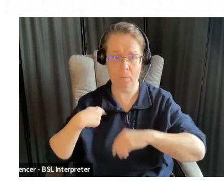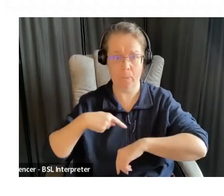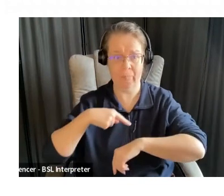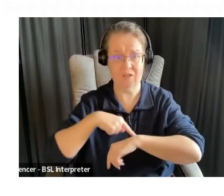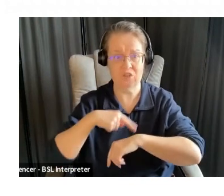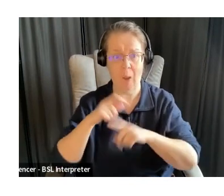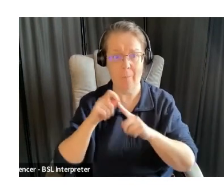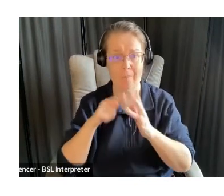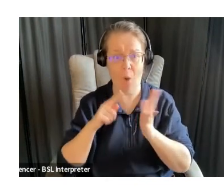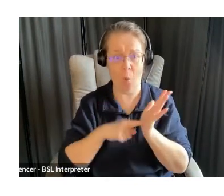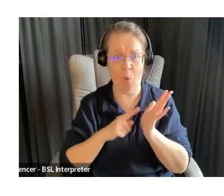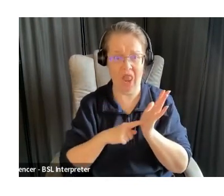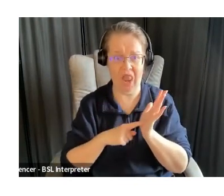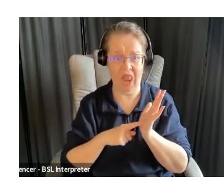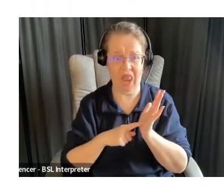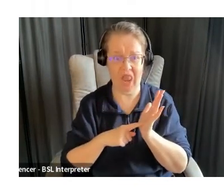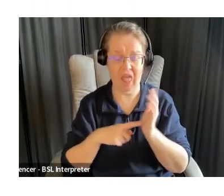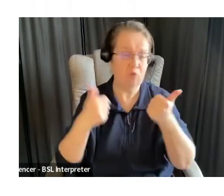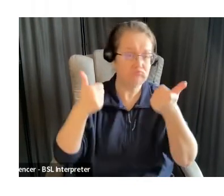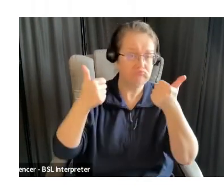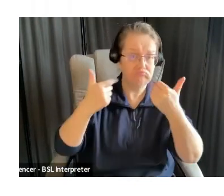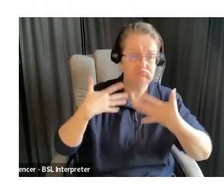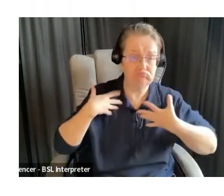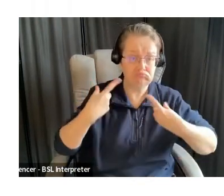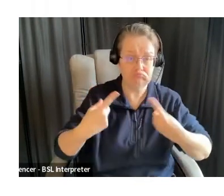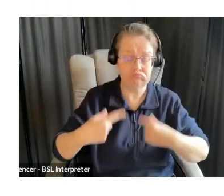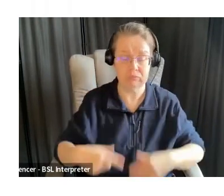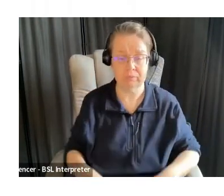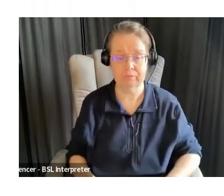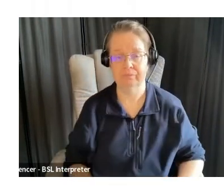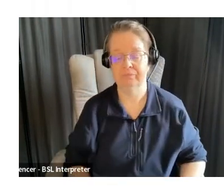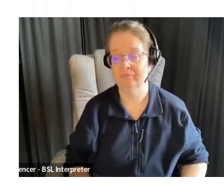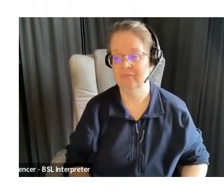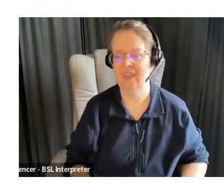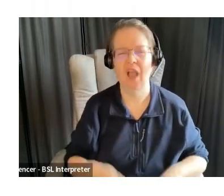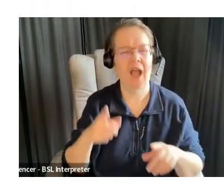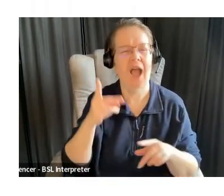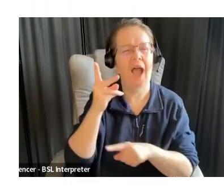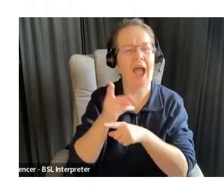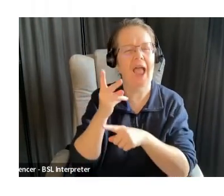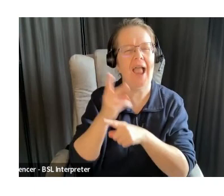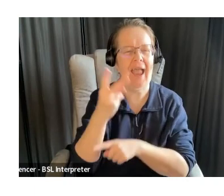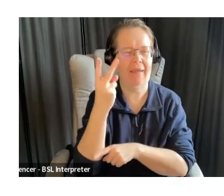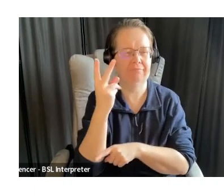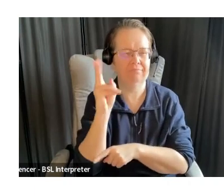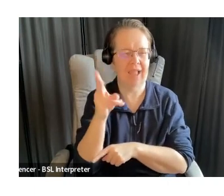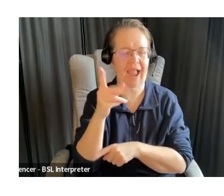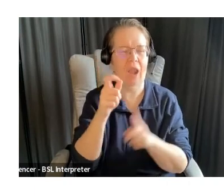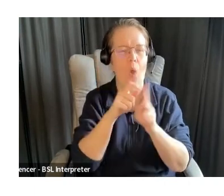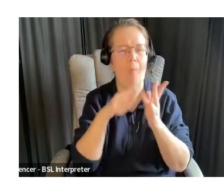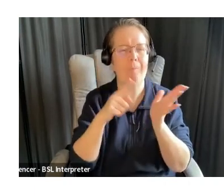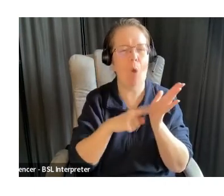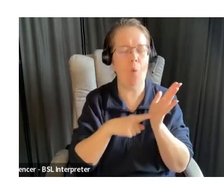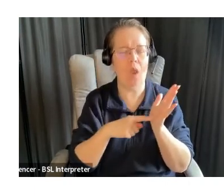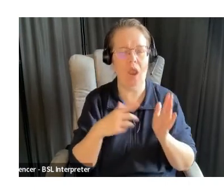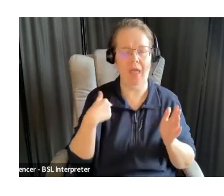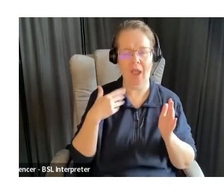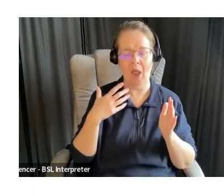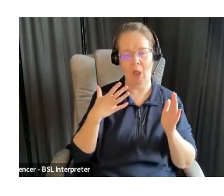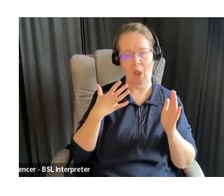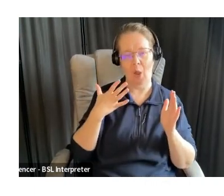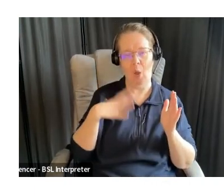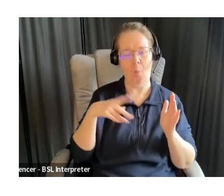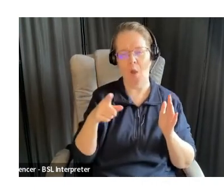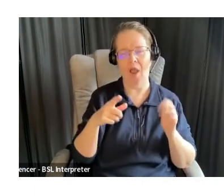poll? Yeah, we can definitely try and do. Okay, let's run the poll one last time, guys. I want to get